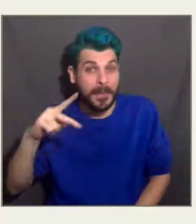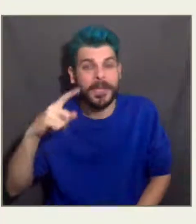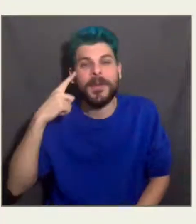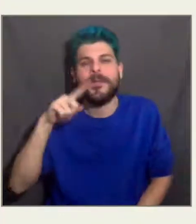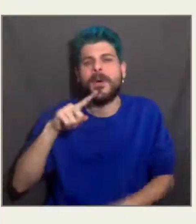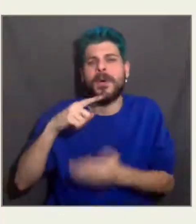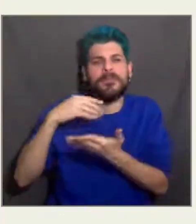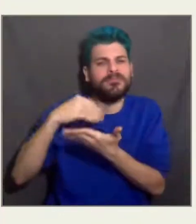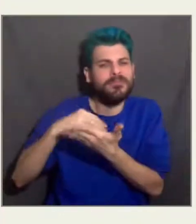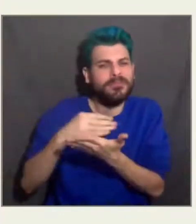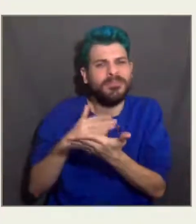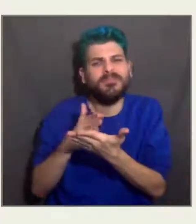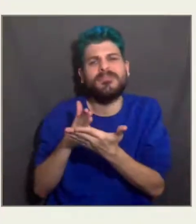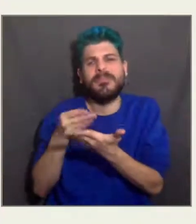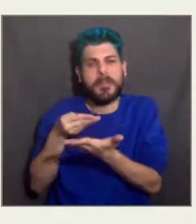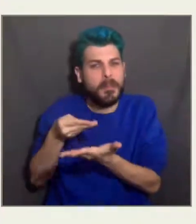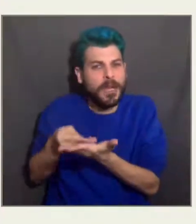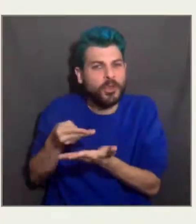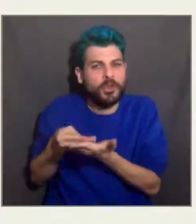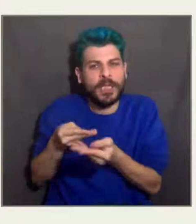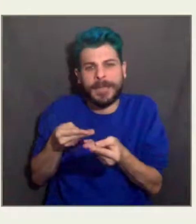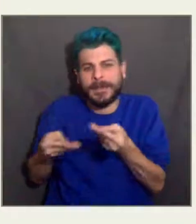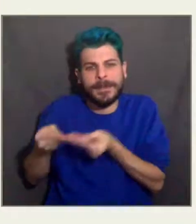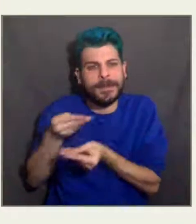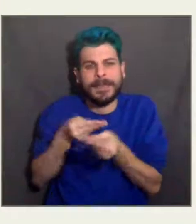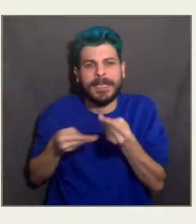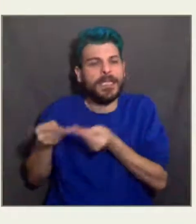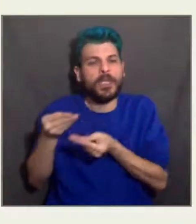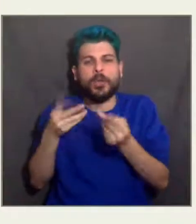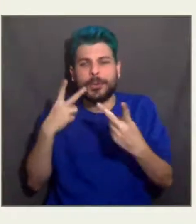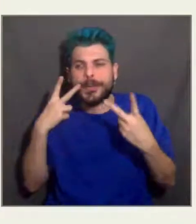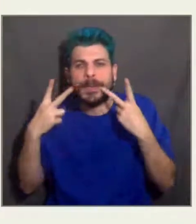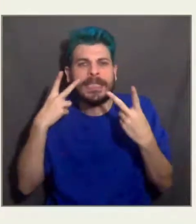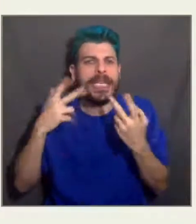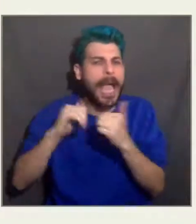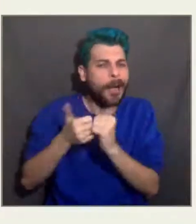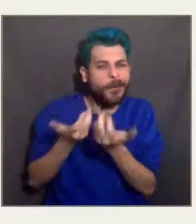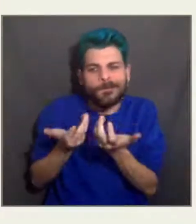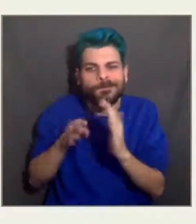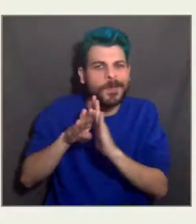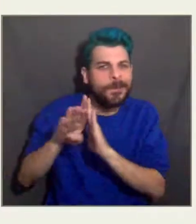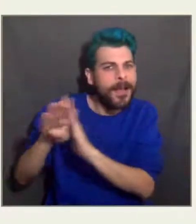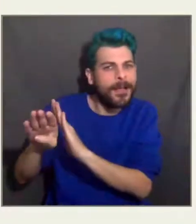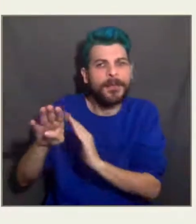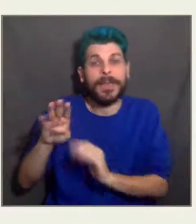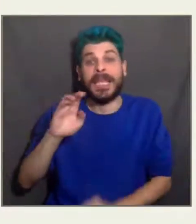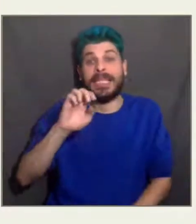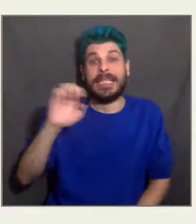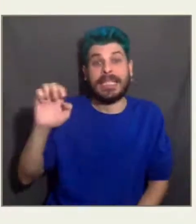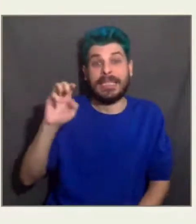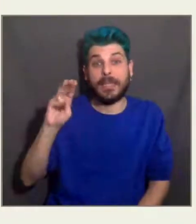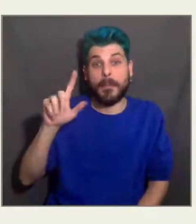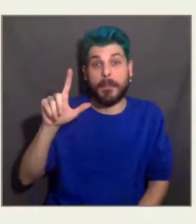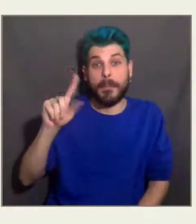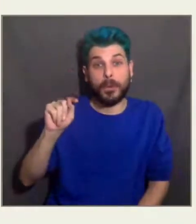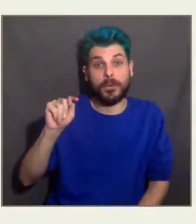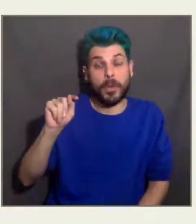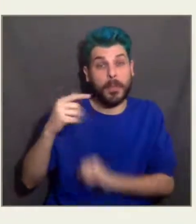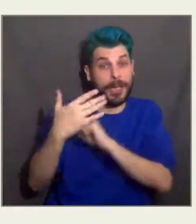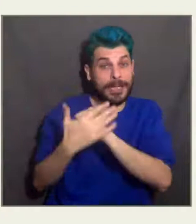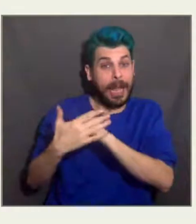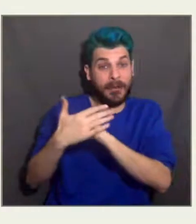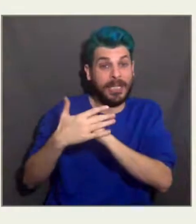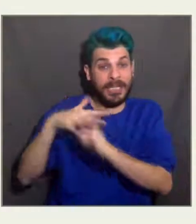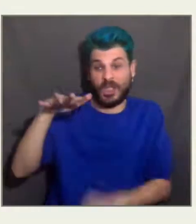to work on developments within that area. East Multnomah County, though, is in the entirety of